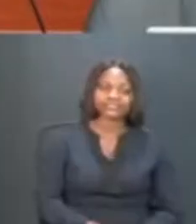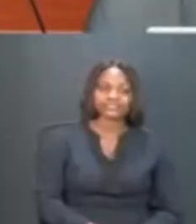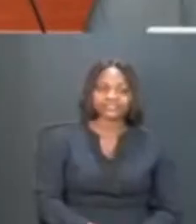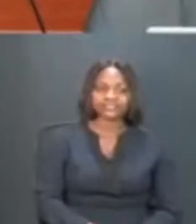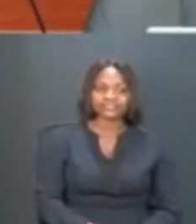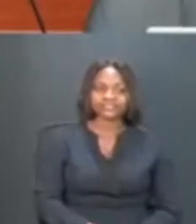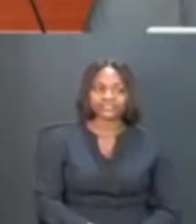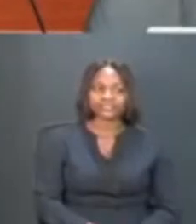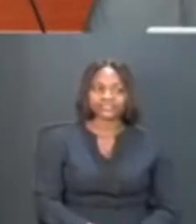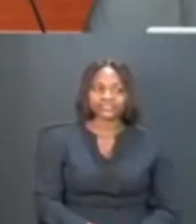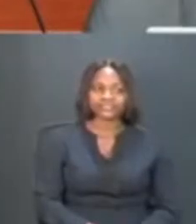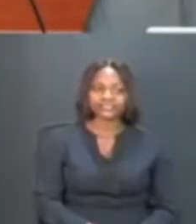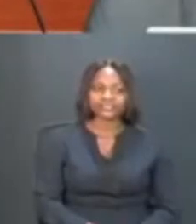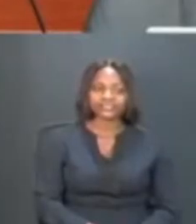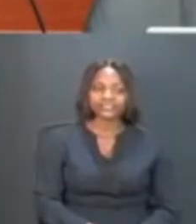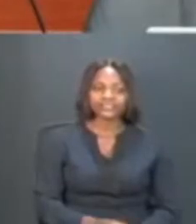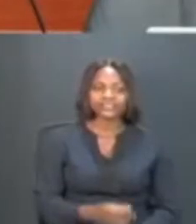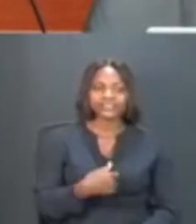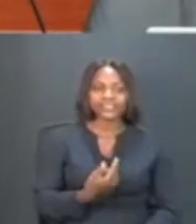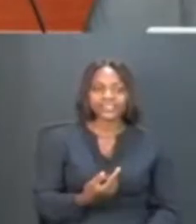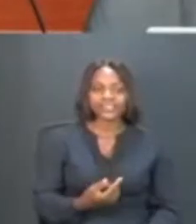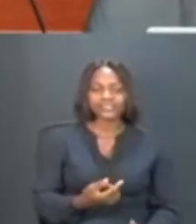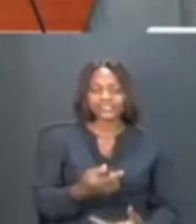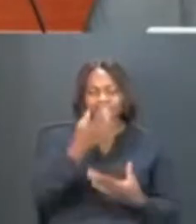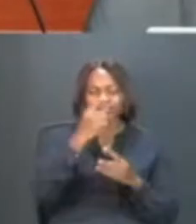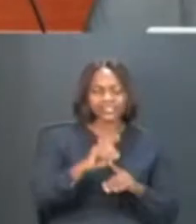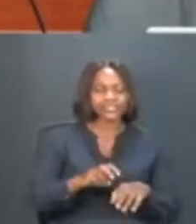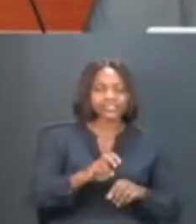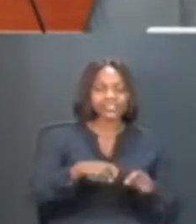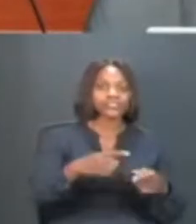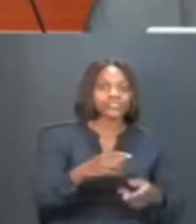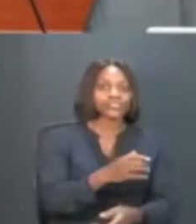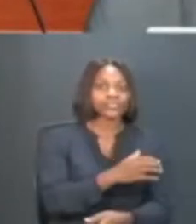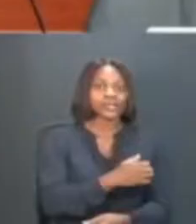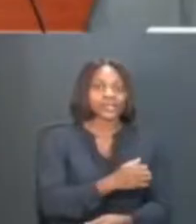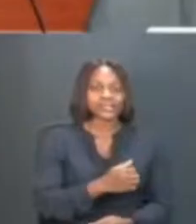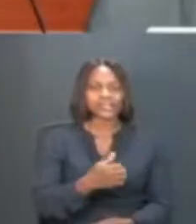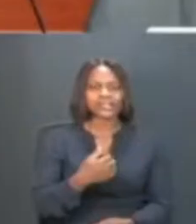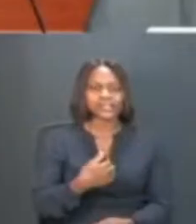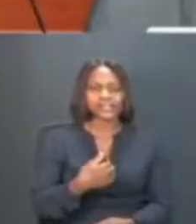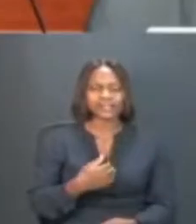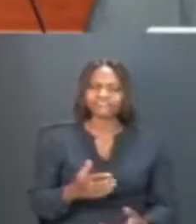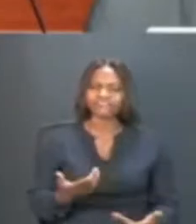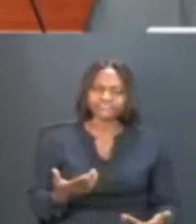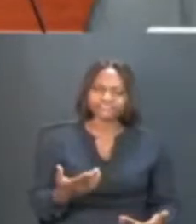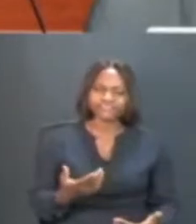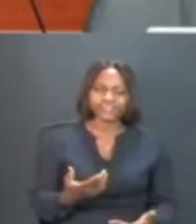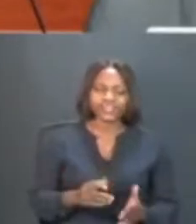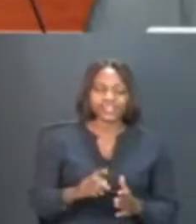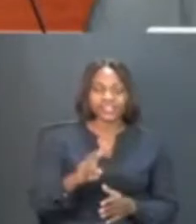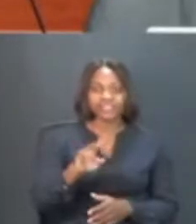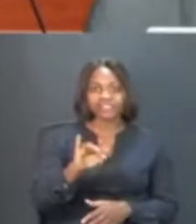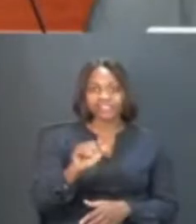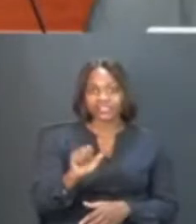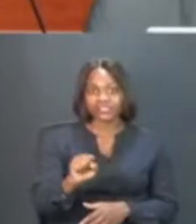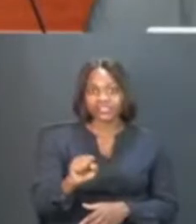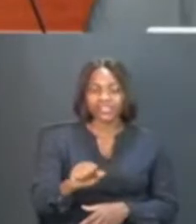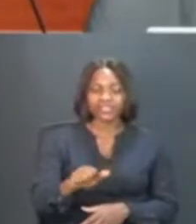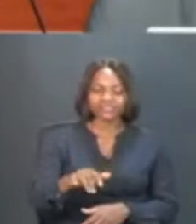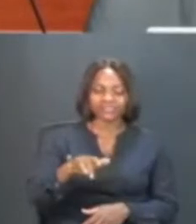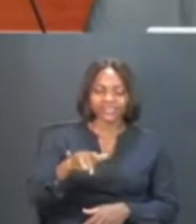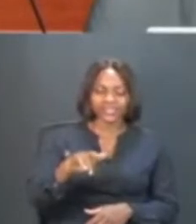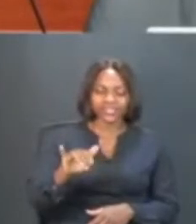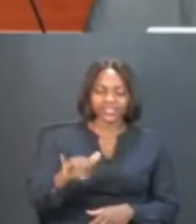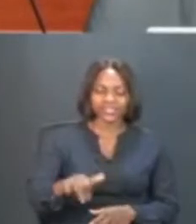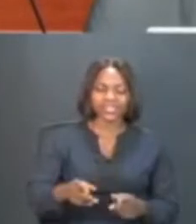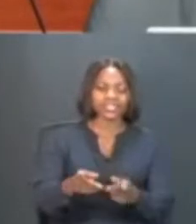to relocate to Canada because I used to have a staying permit. So I traveled to Canada. The next